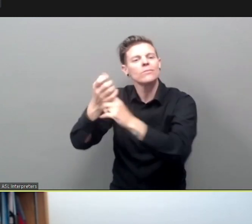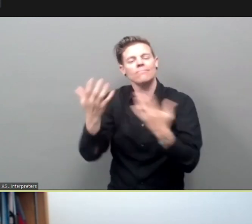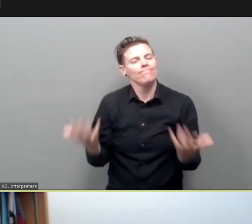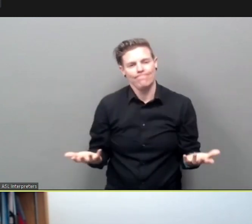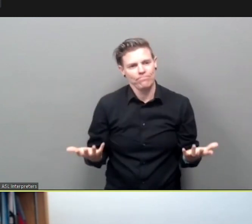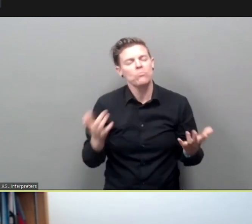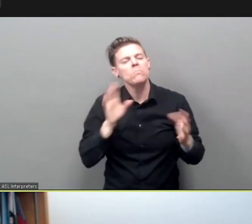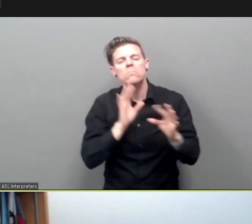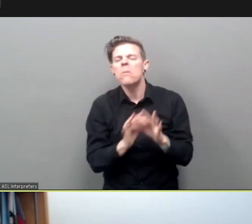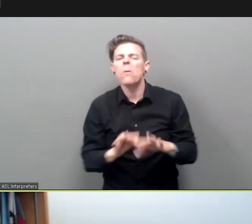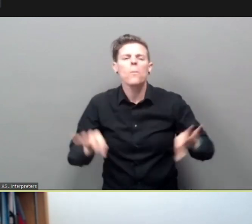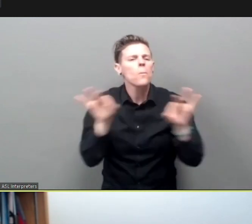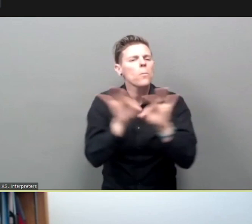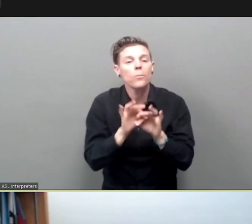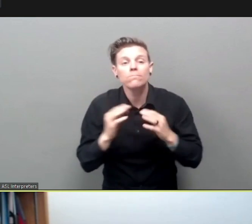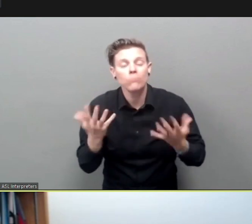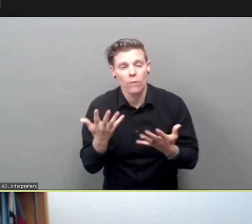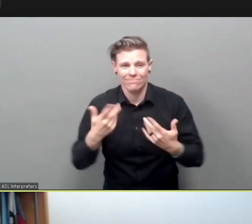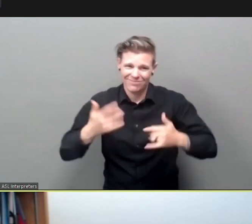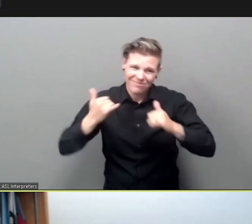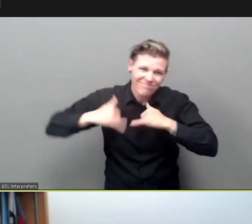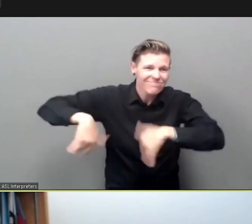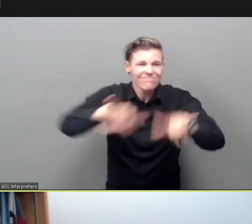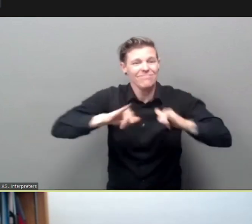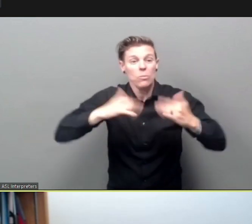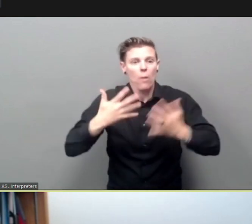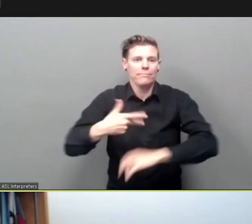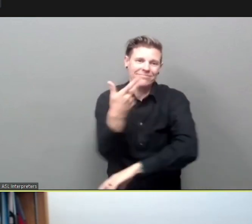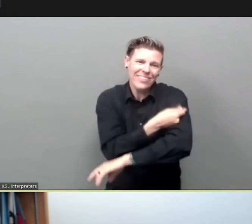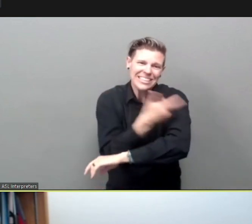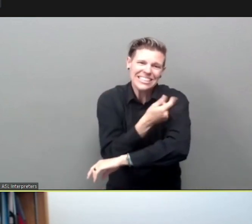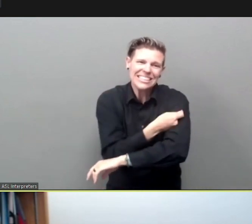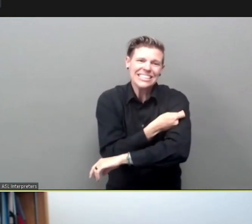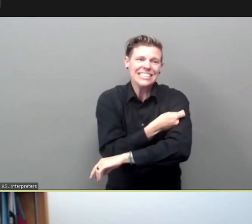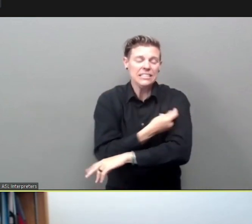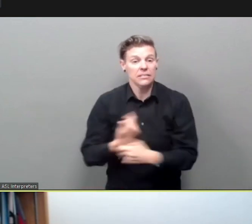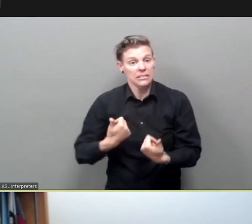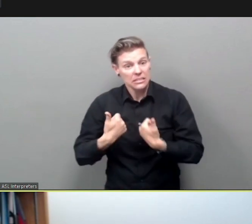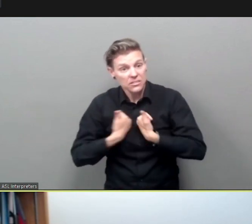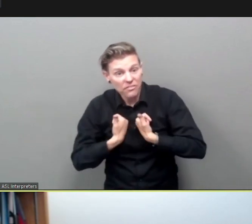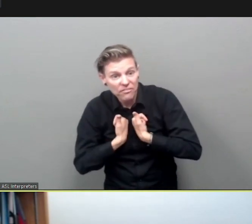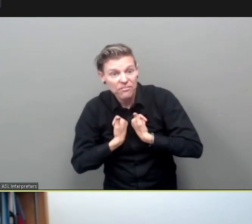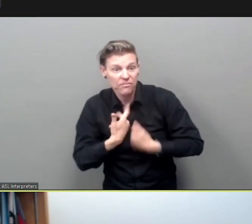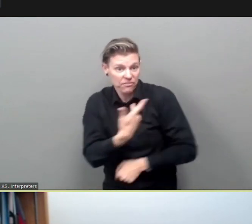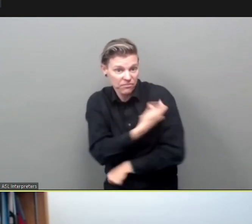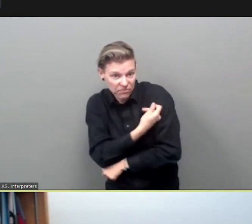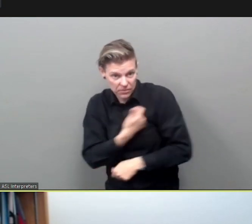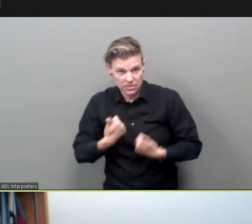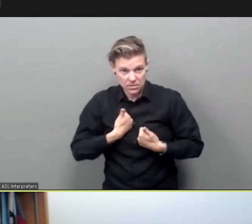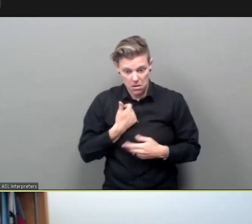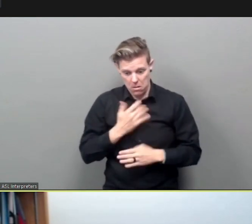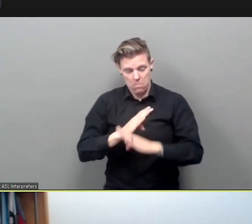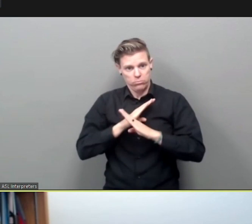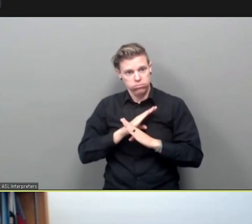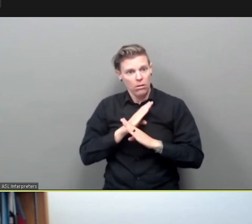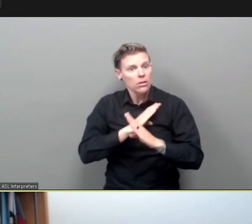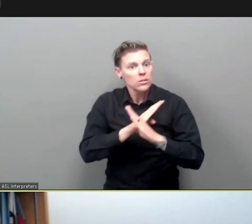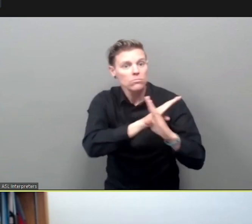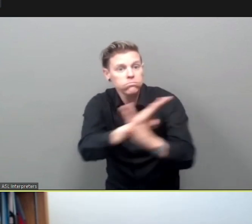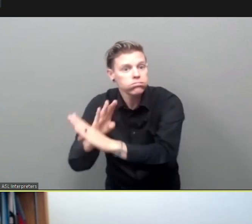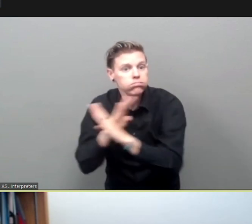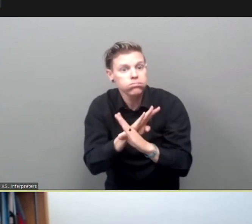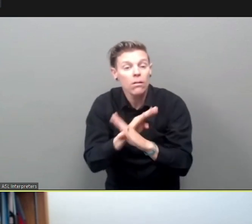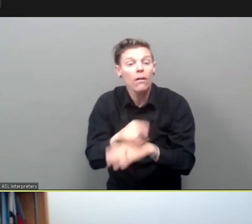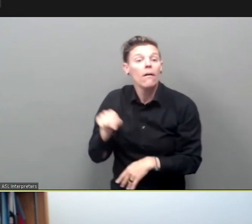your own personal health, but also to protect those around you that may be quite vulnerable